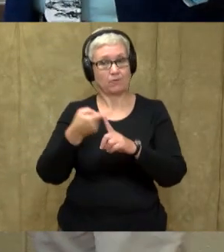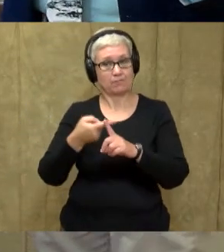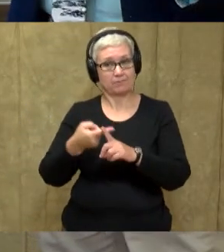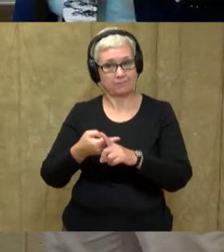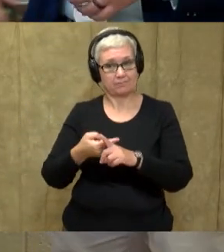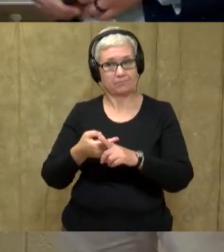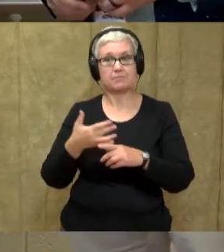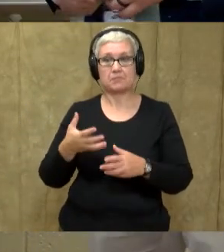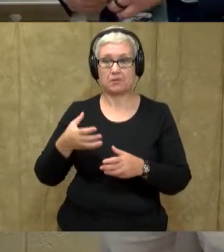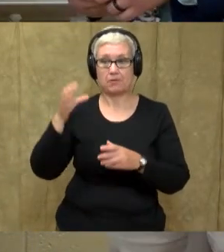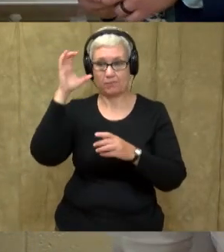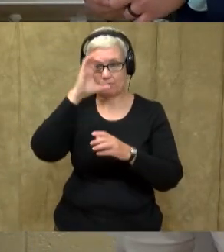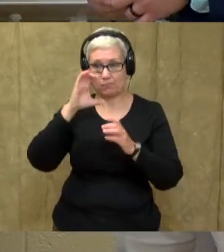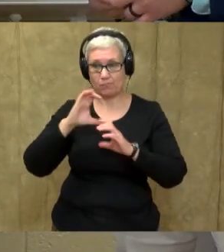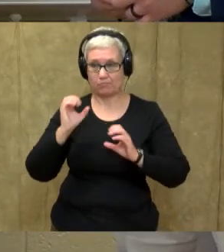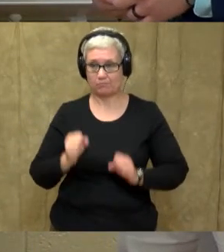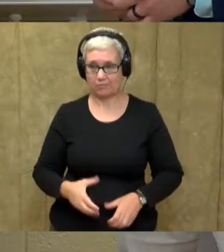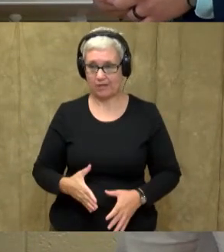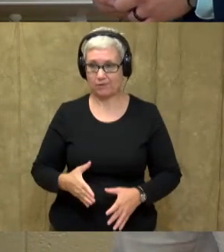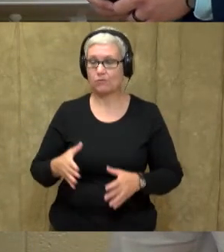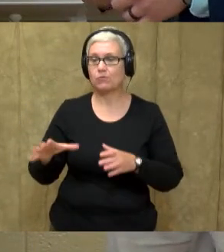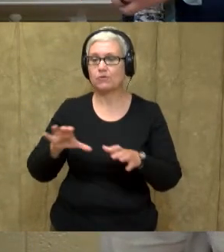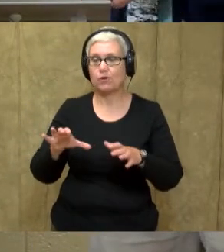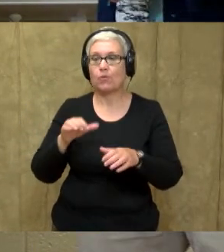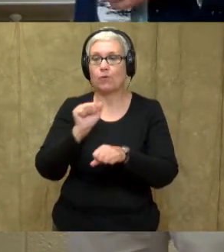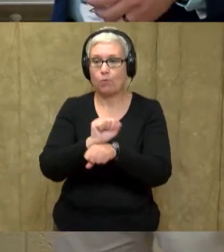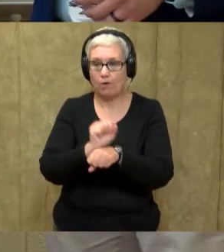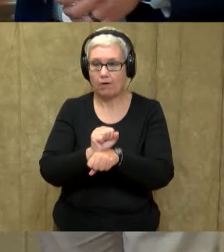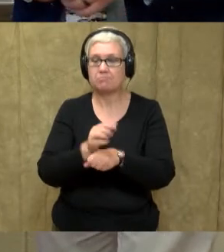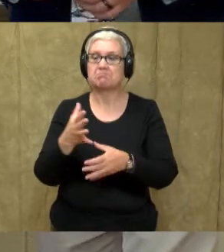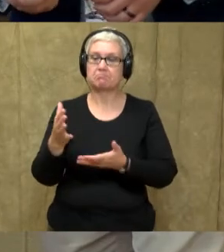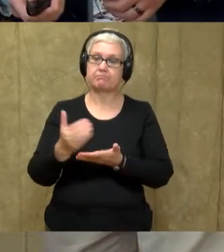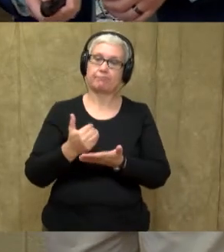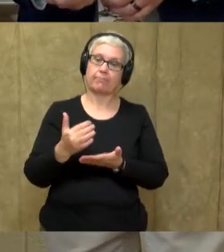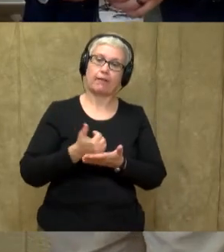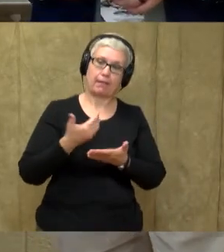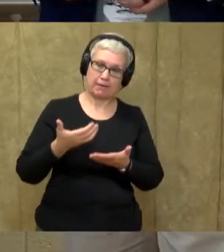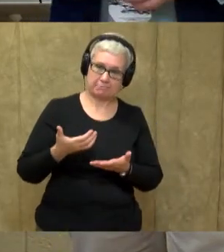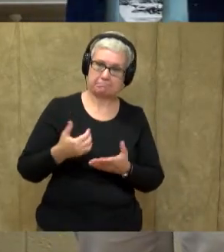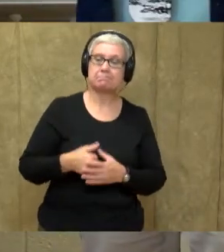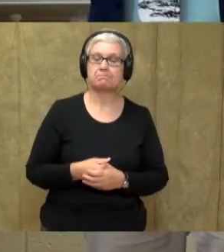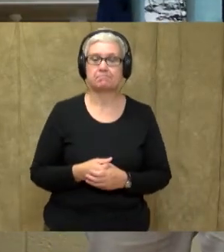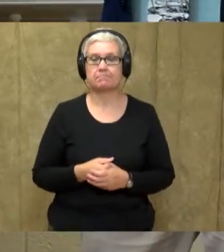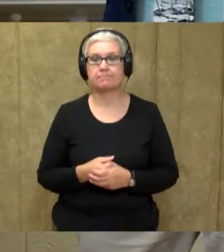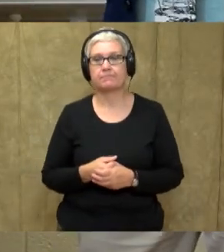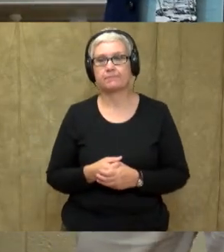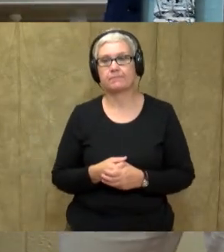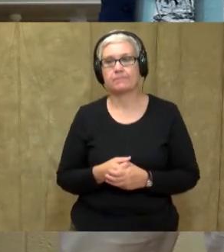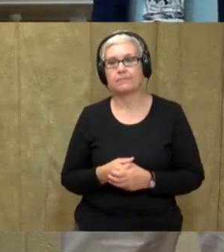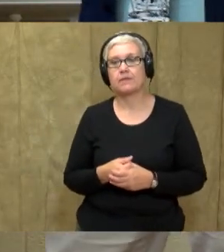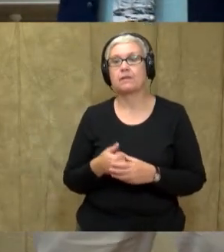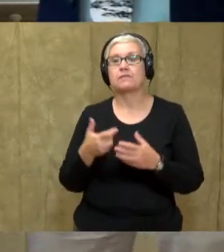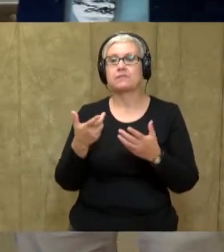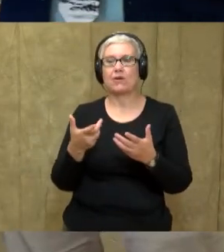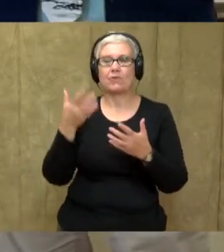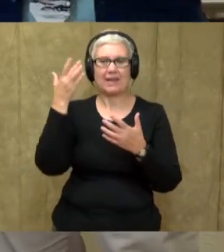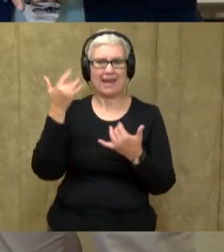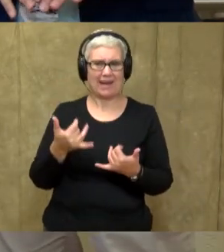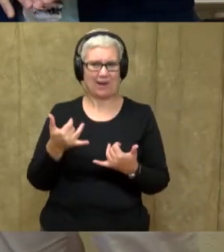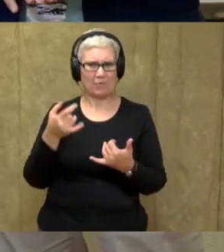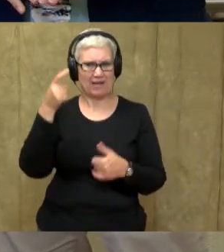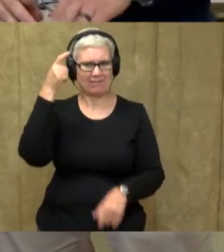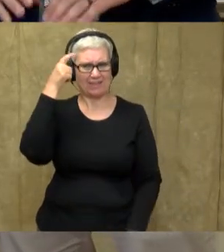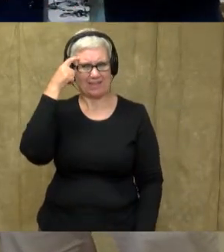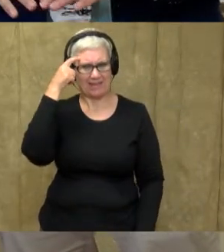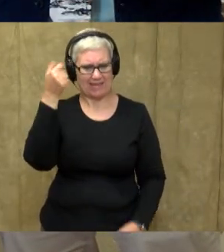The prospectors who are coming is going to do all that work for him. But the question then becomes, assuming that each of the prospectors who are coming into